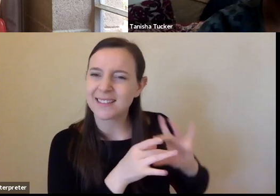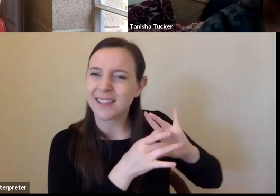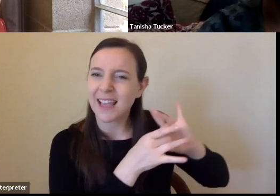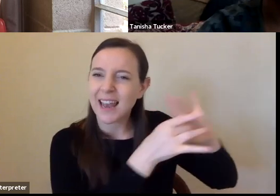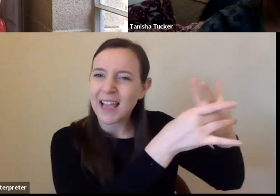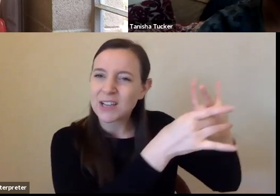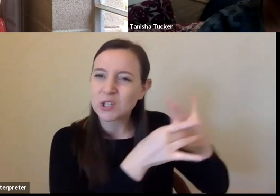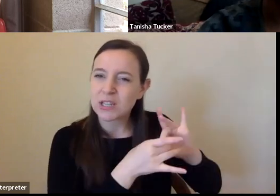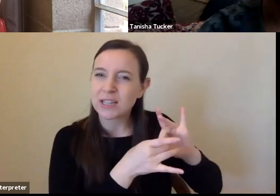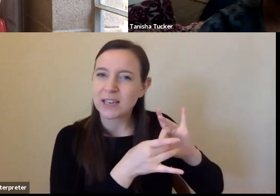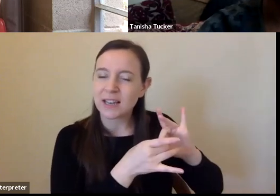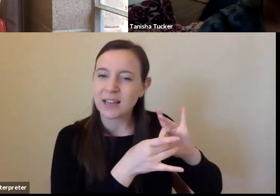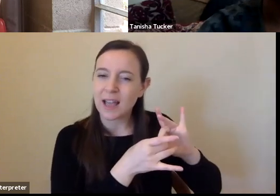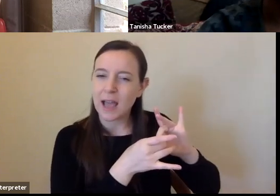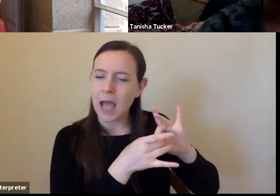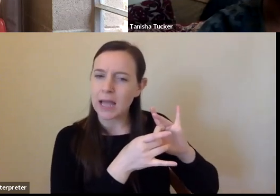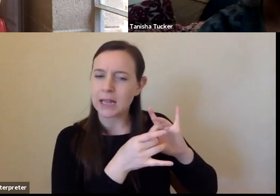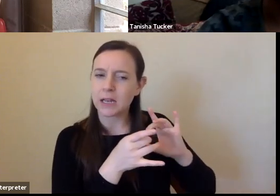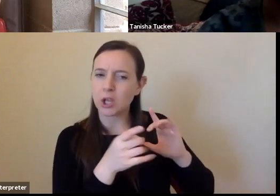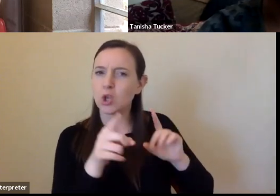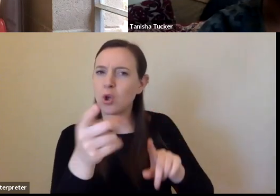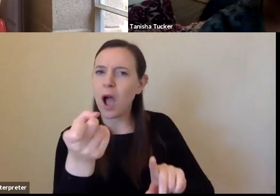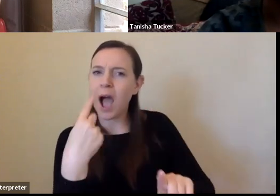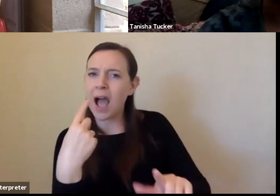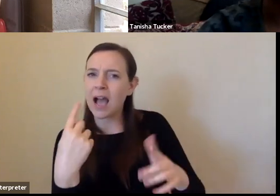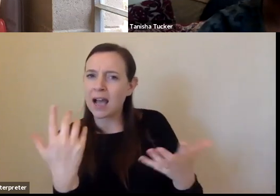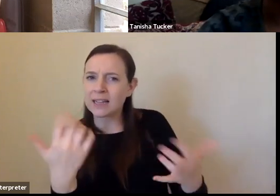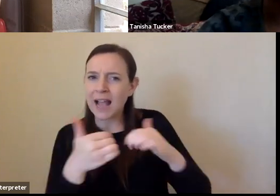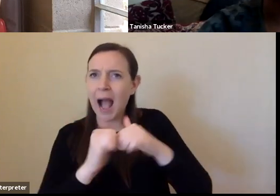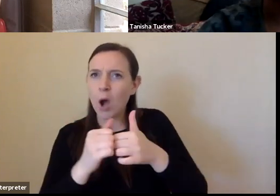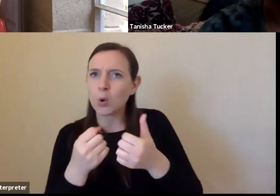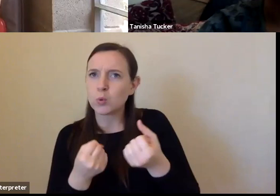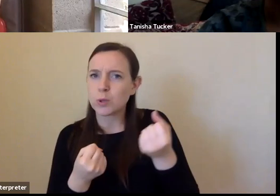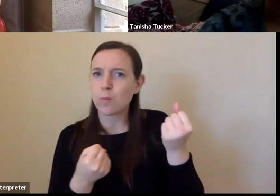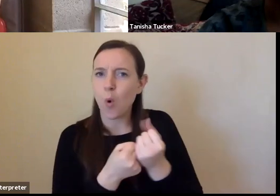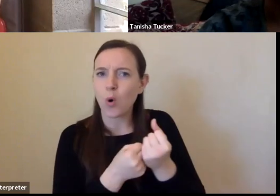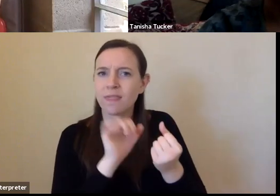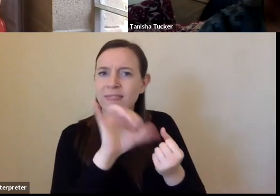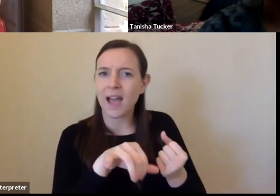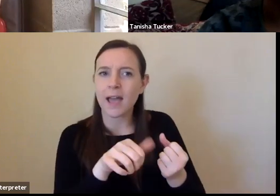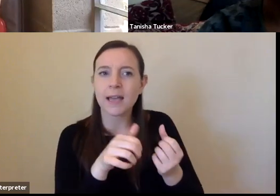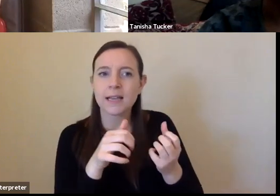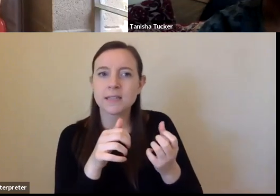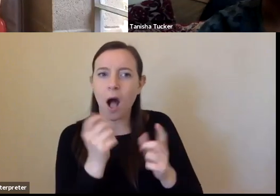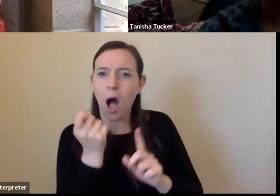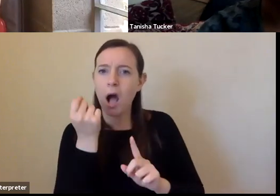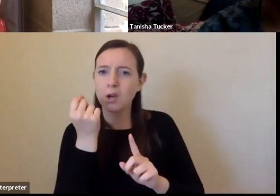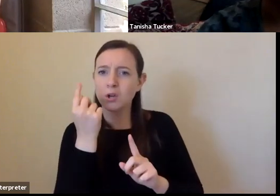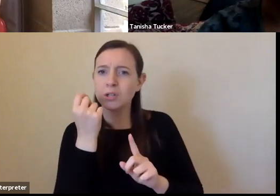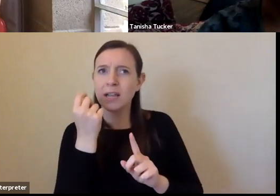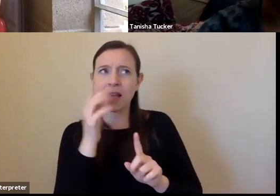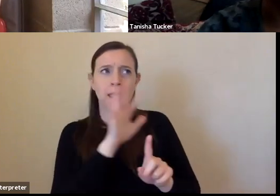you support it is by kind of just supporting and upholding those family connections that people have within the